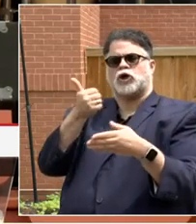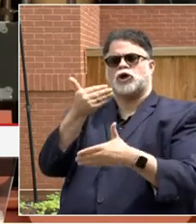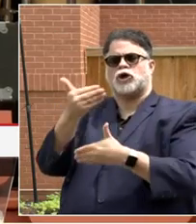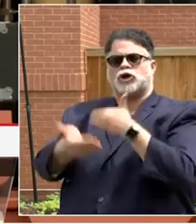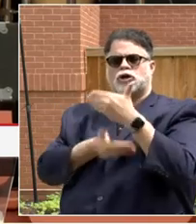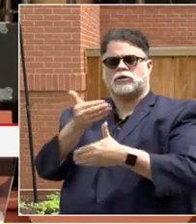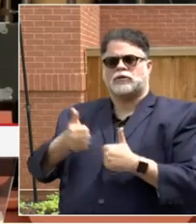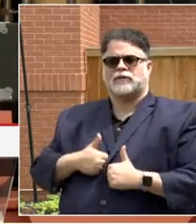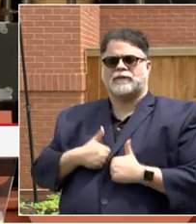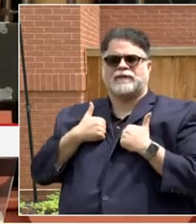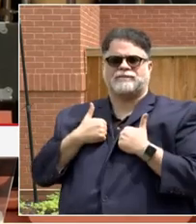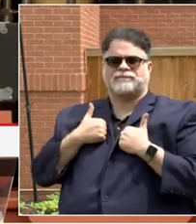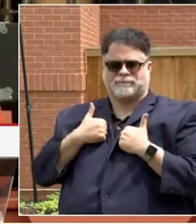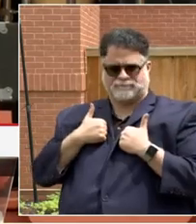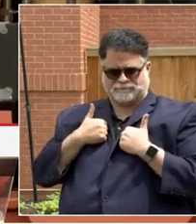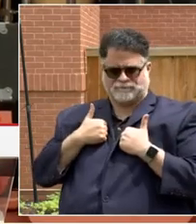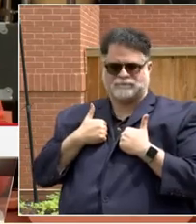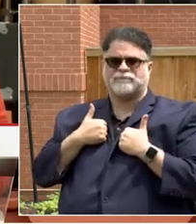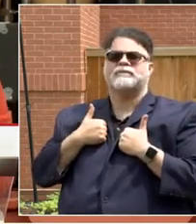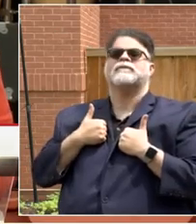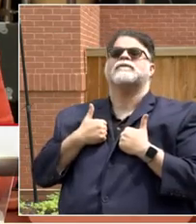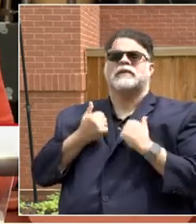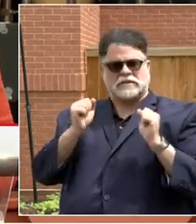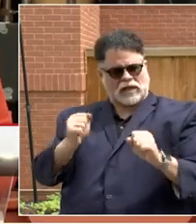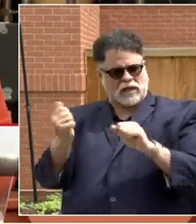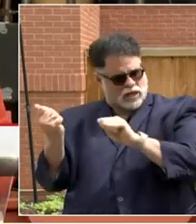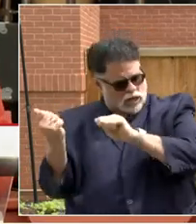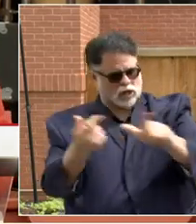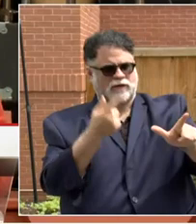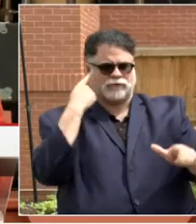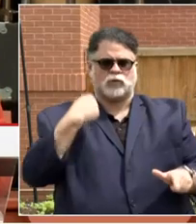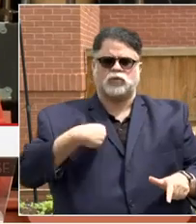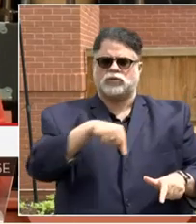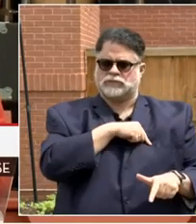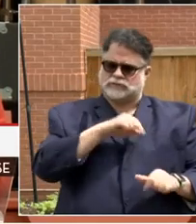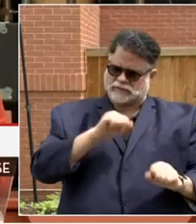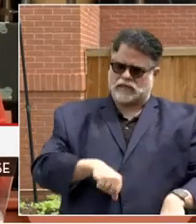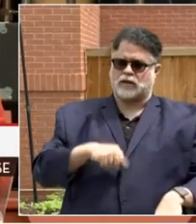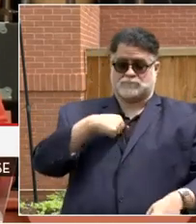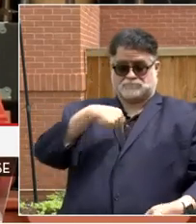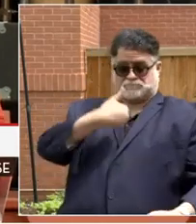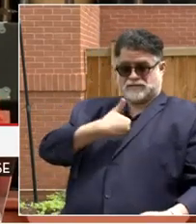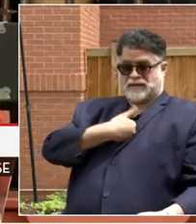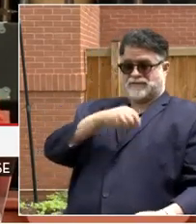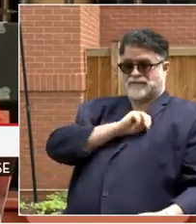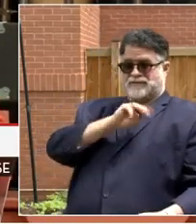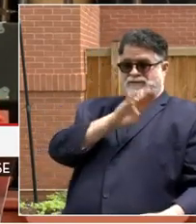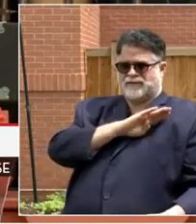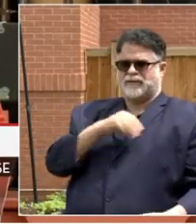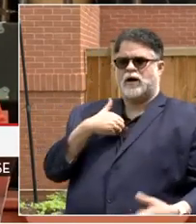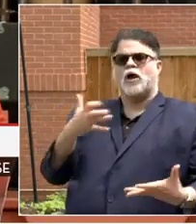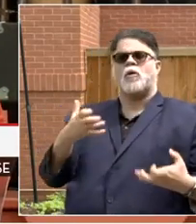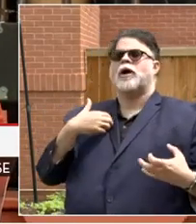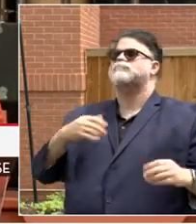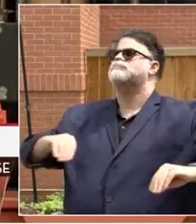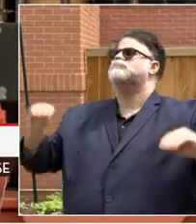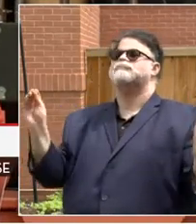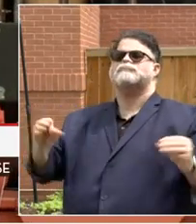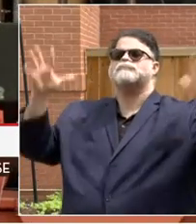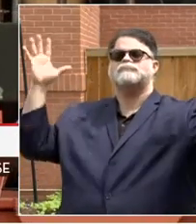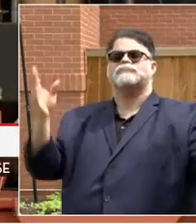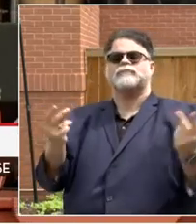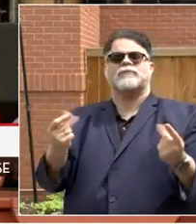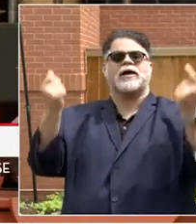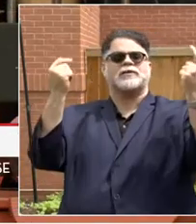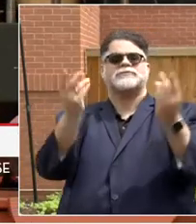I wish as your mayor I could say that I had the magic wand, but I think